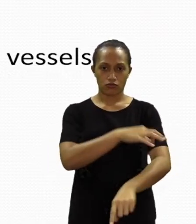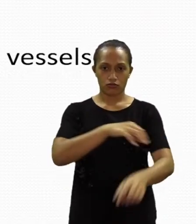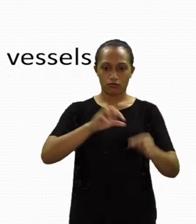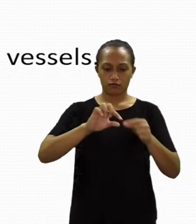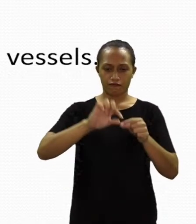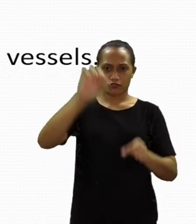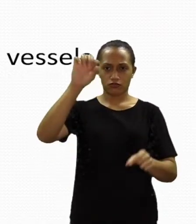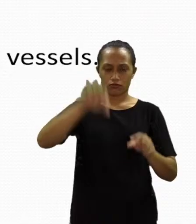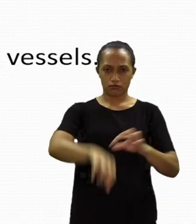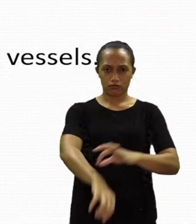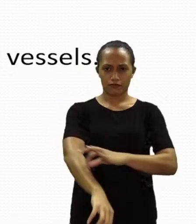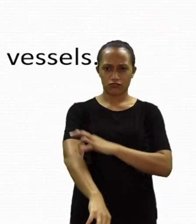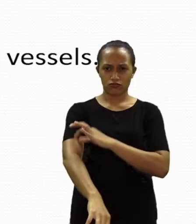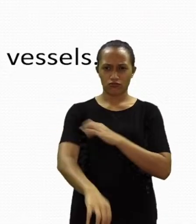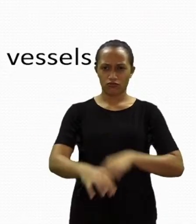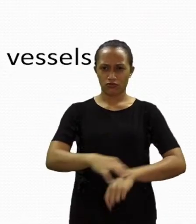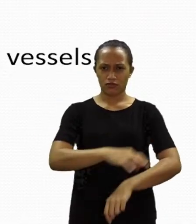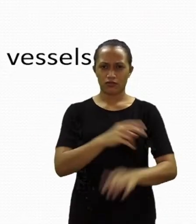vessels.